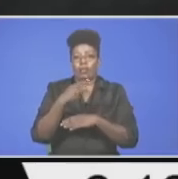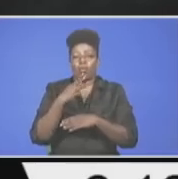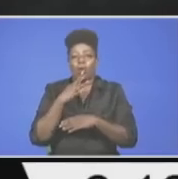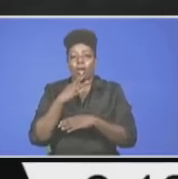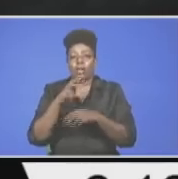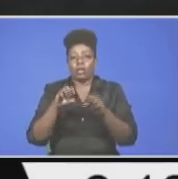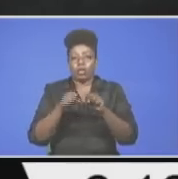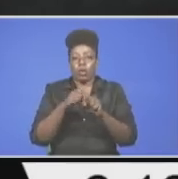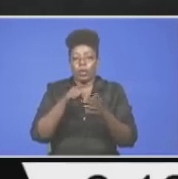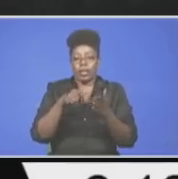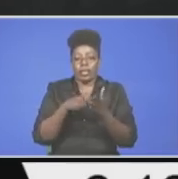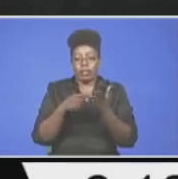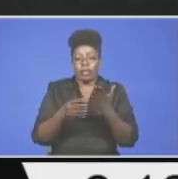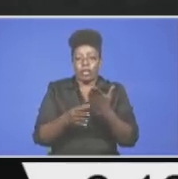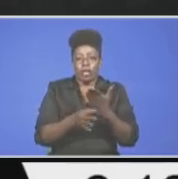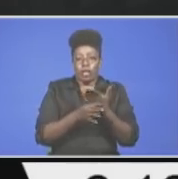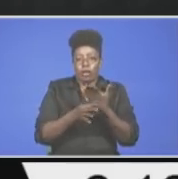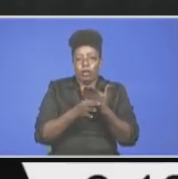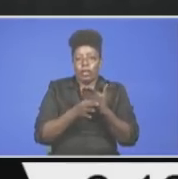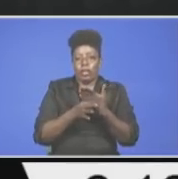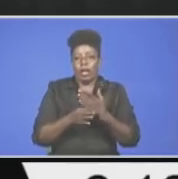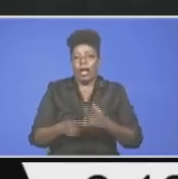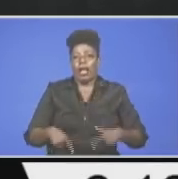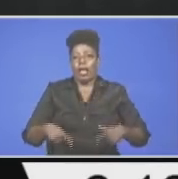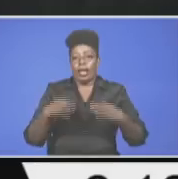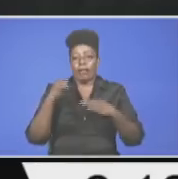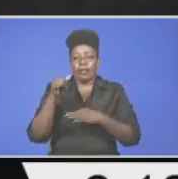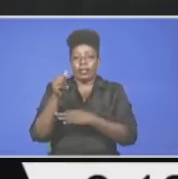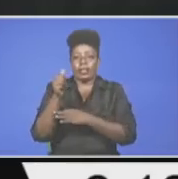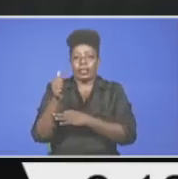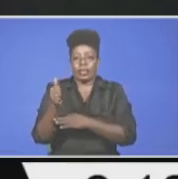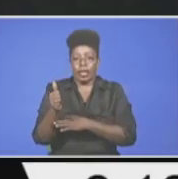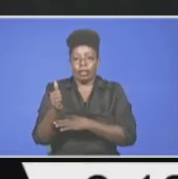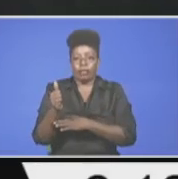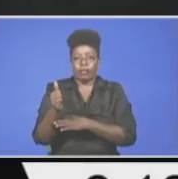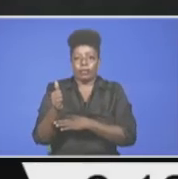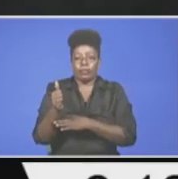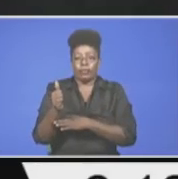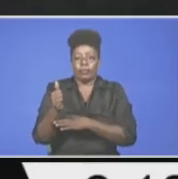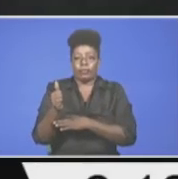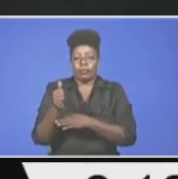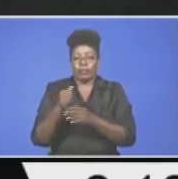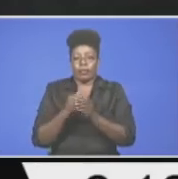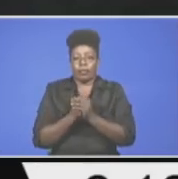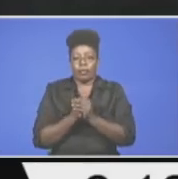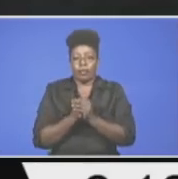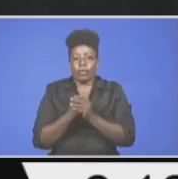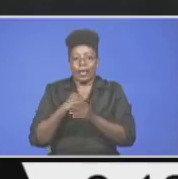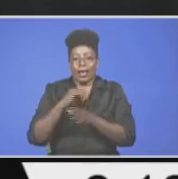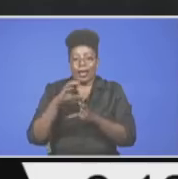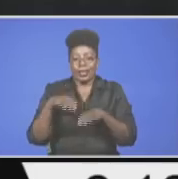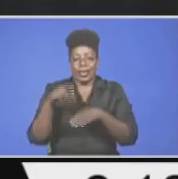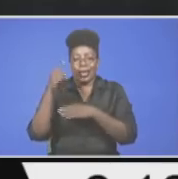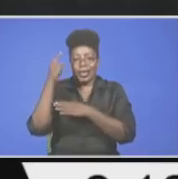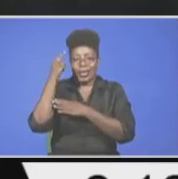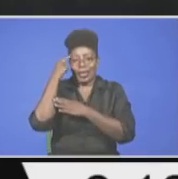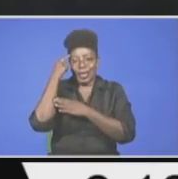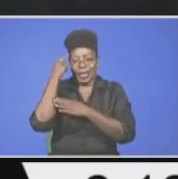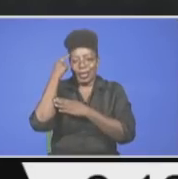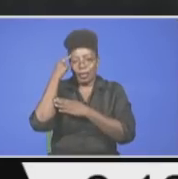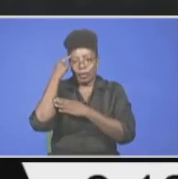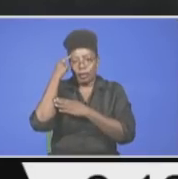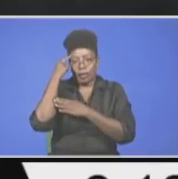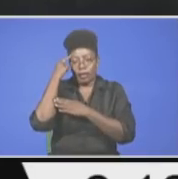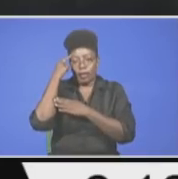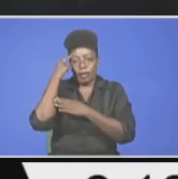so this is about preservation of life itself and respecting the planet. So I can think of no better place to have